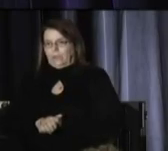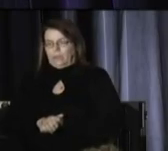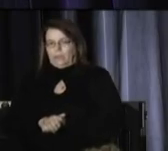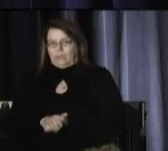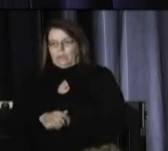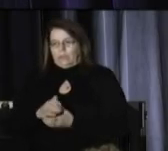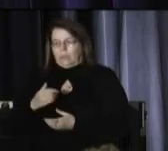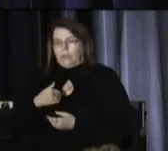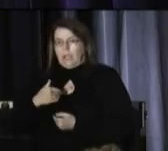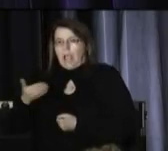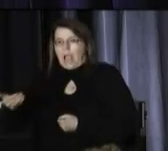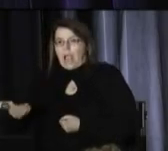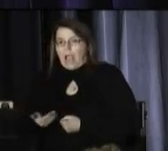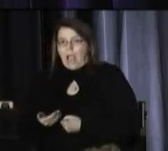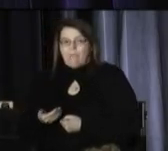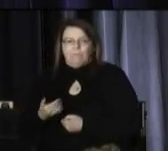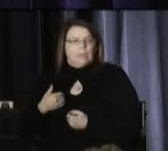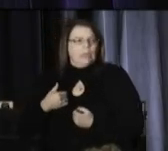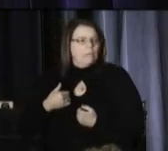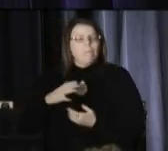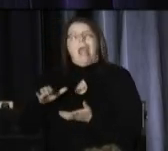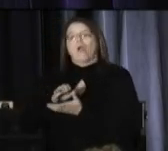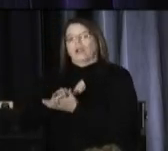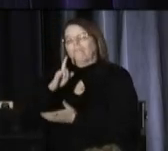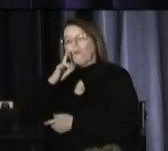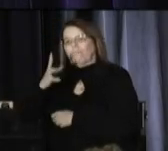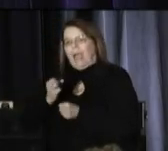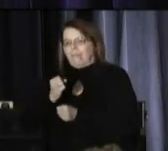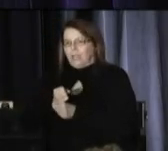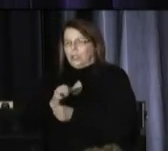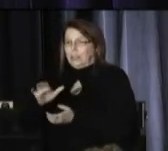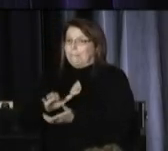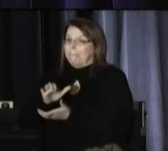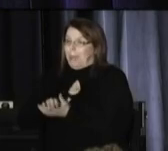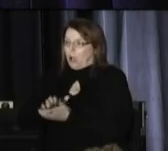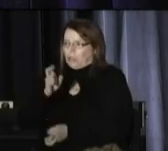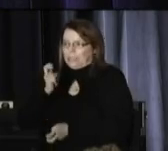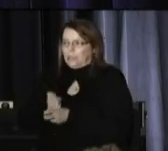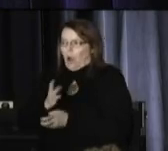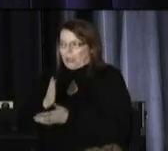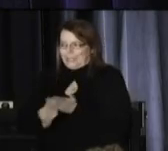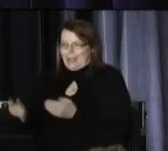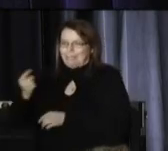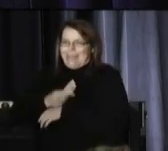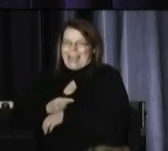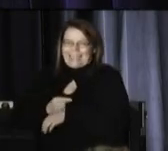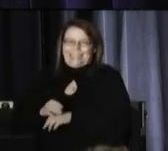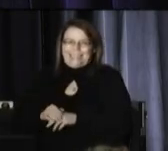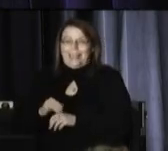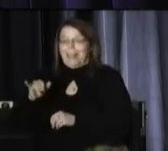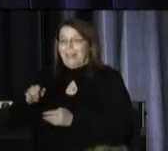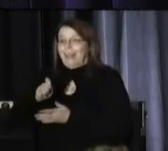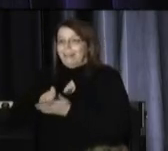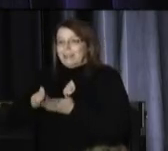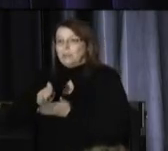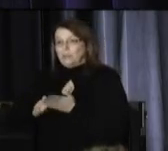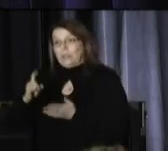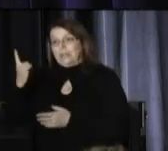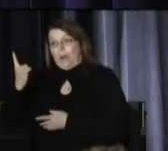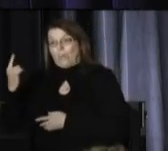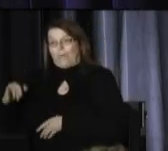I've been married for 5 years. Marriage is very hard some days. And so this was written on one of those days.